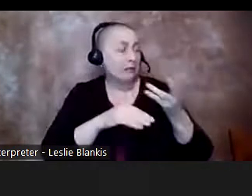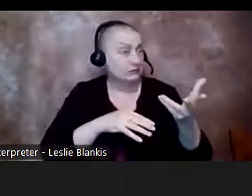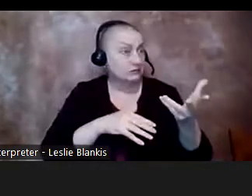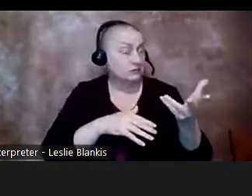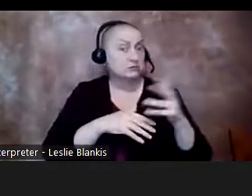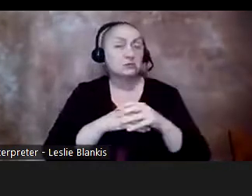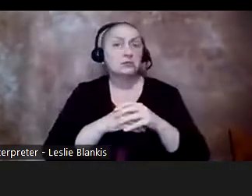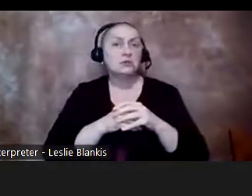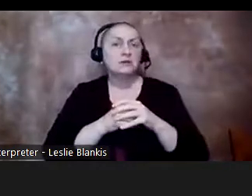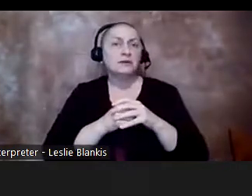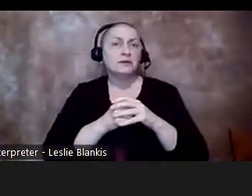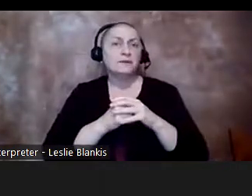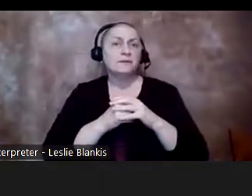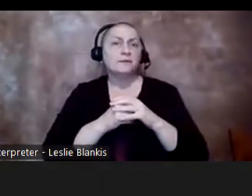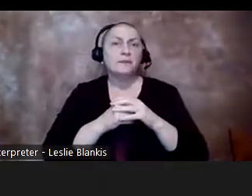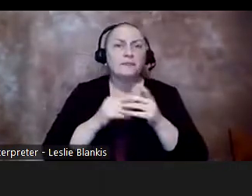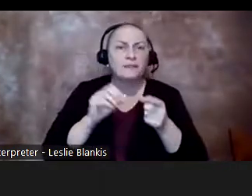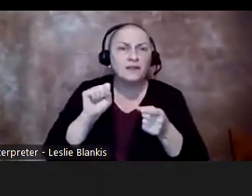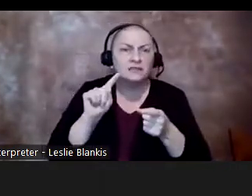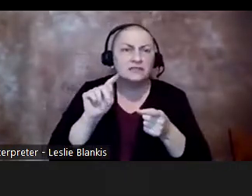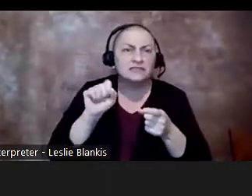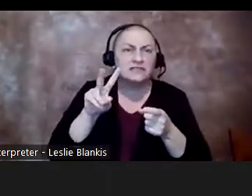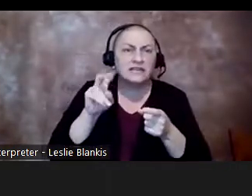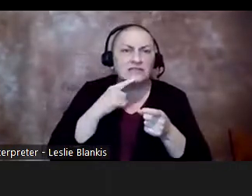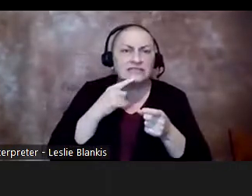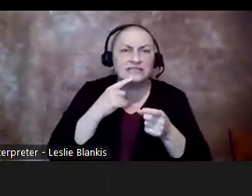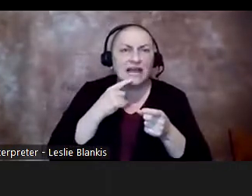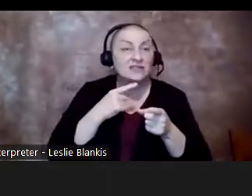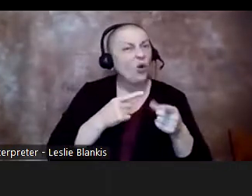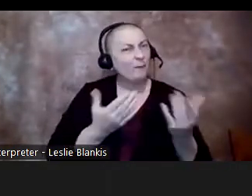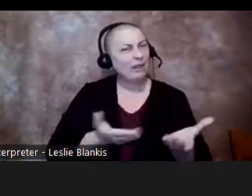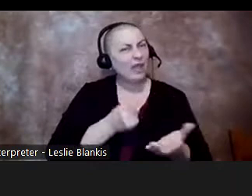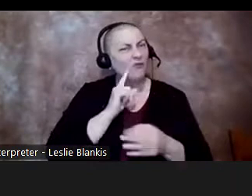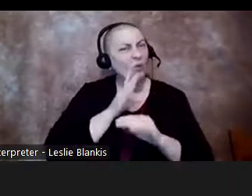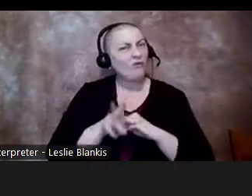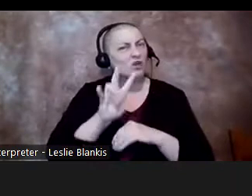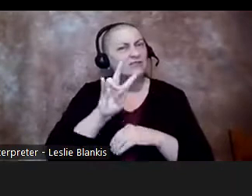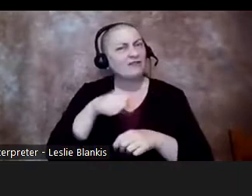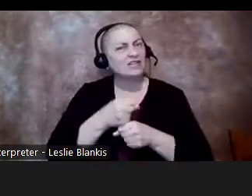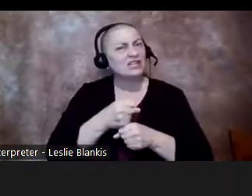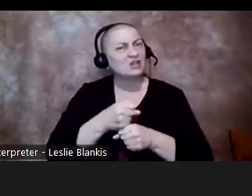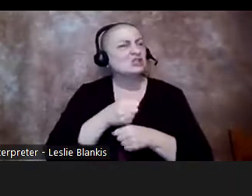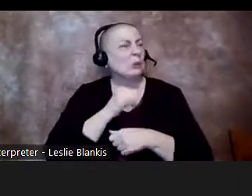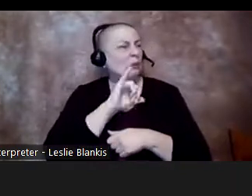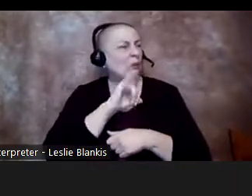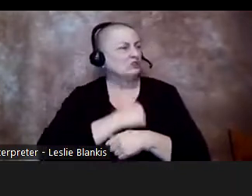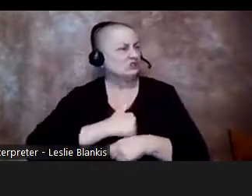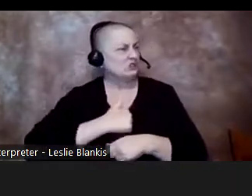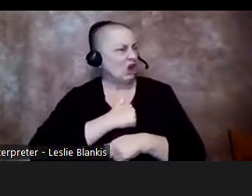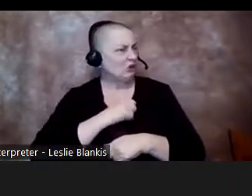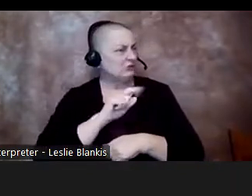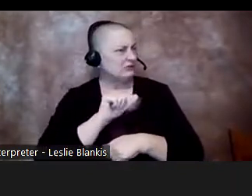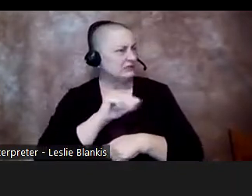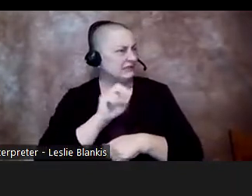And been there, oh, sorry, Steve. Maybe I was mixing you up in a different